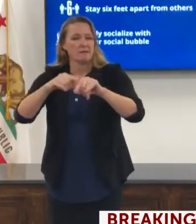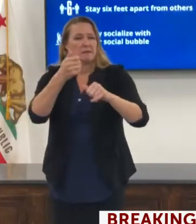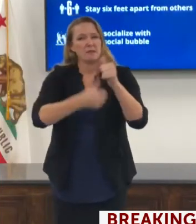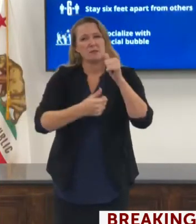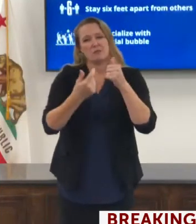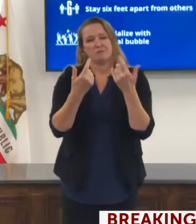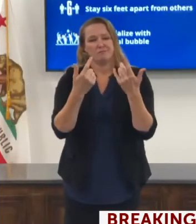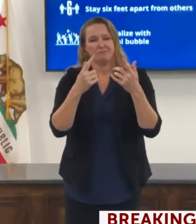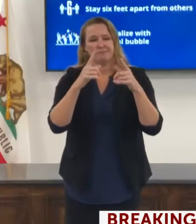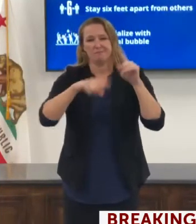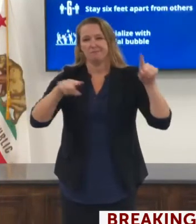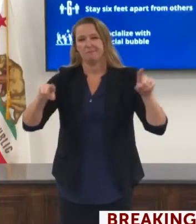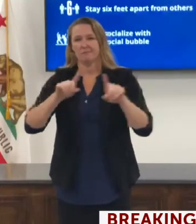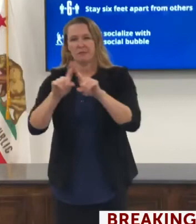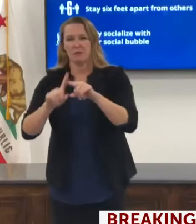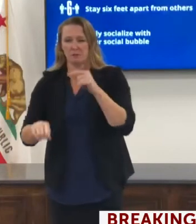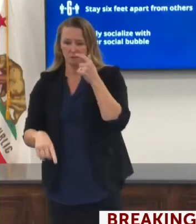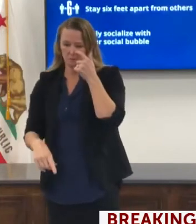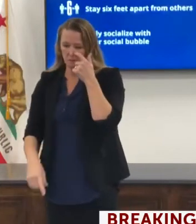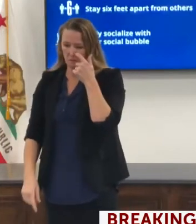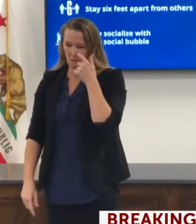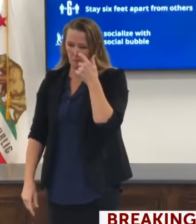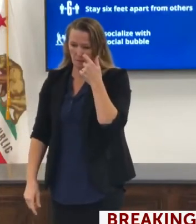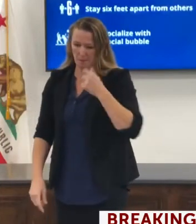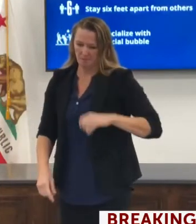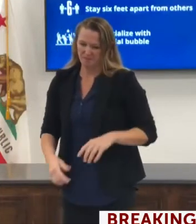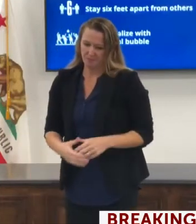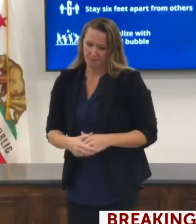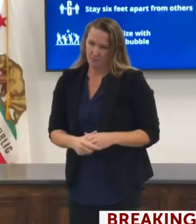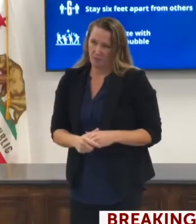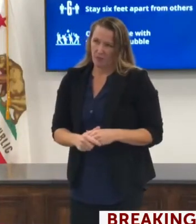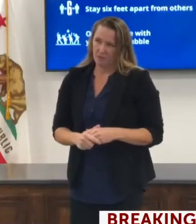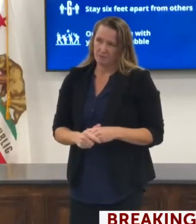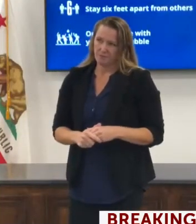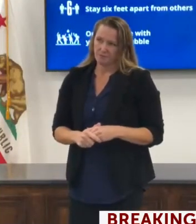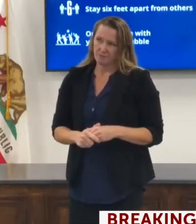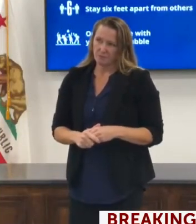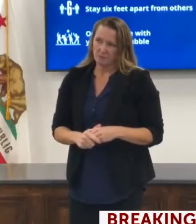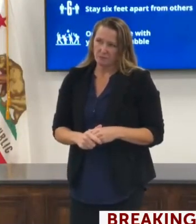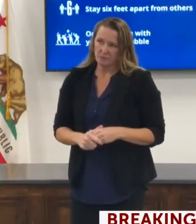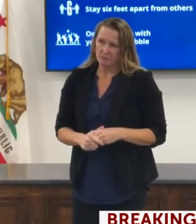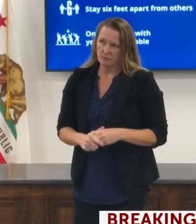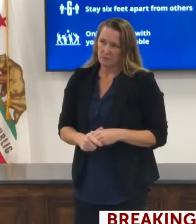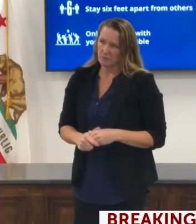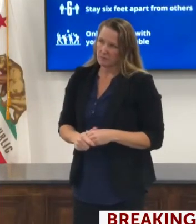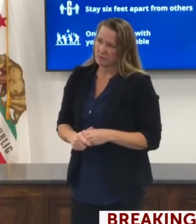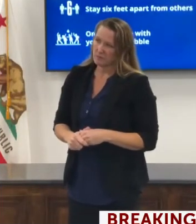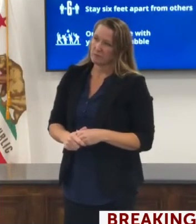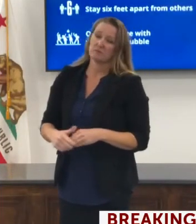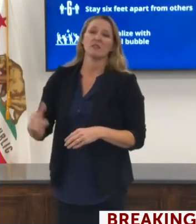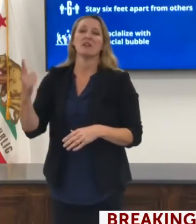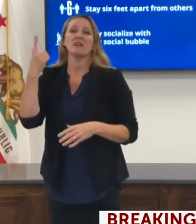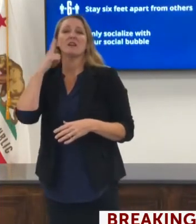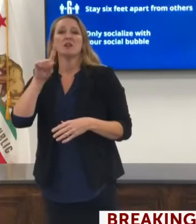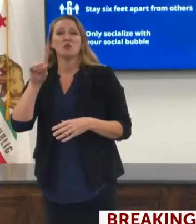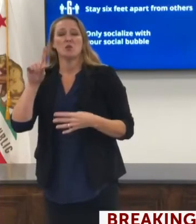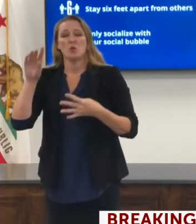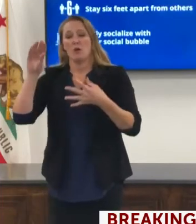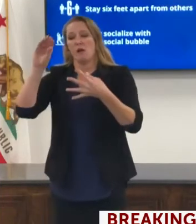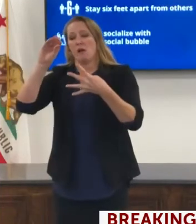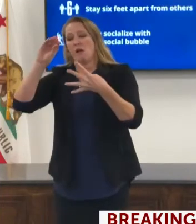What would you say are the biggest hurdles or roadblocks that our county needs to overcome in order to reach that orange tier?